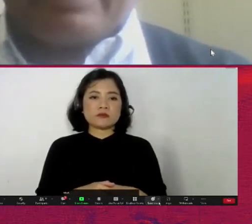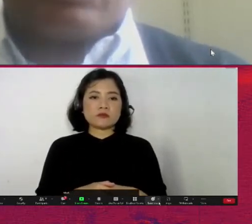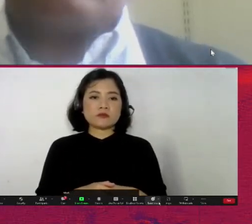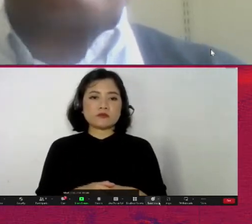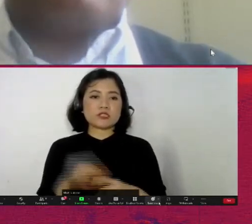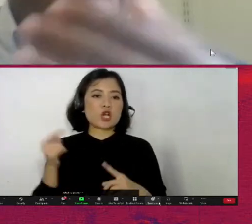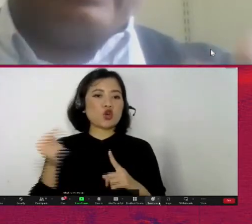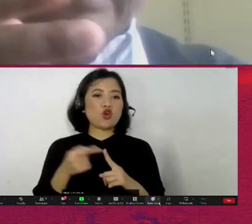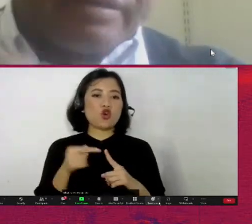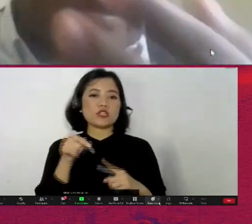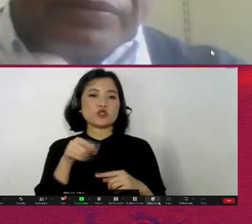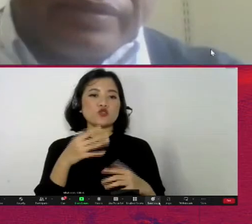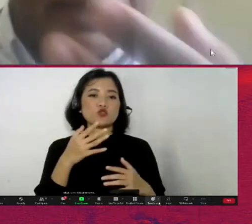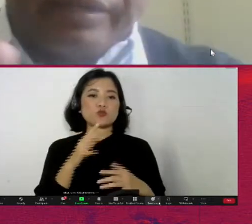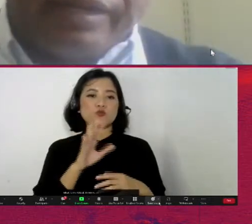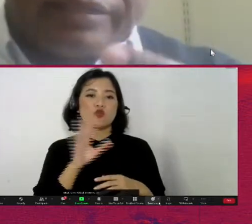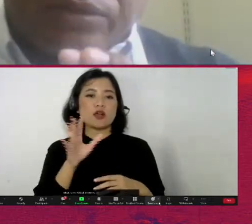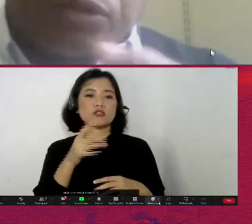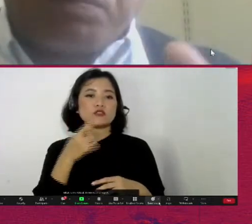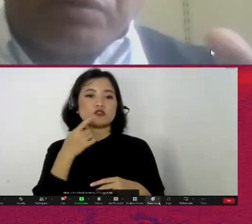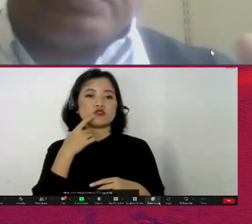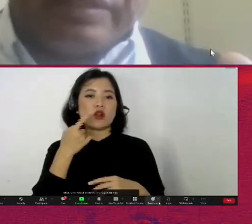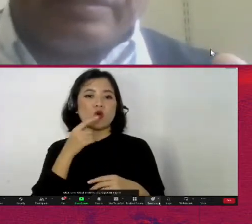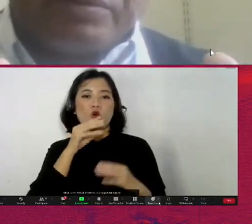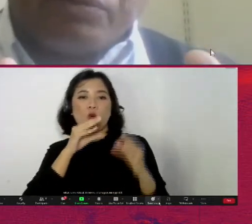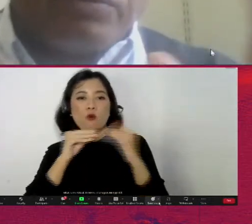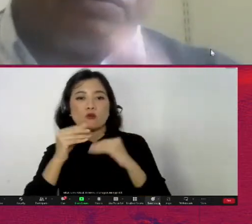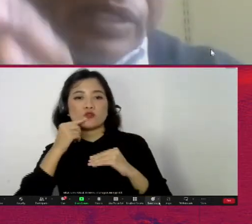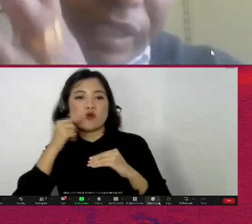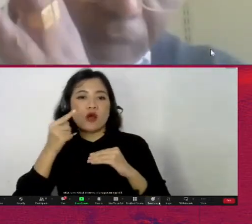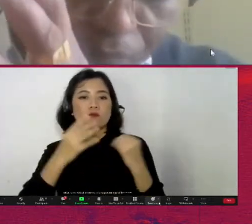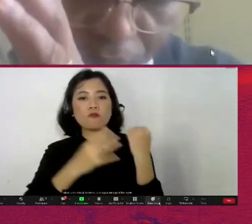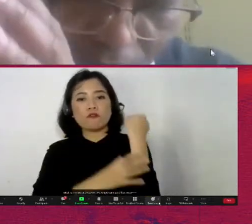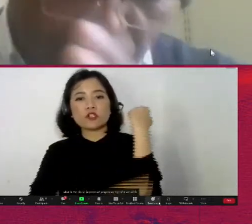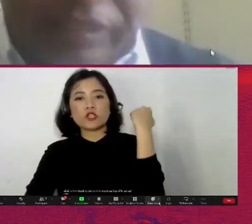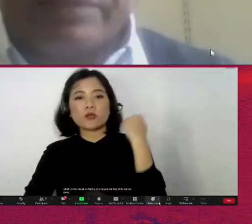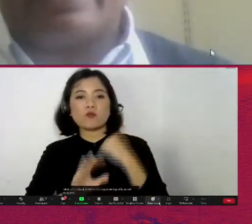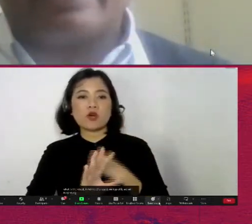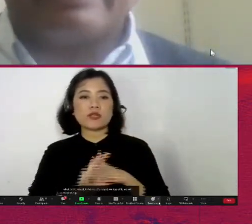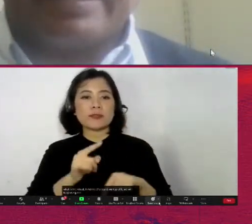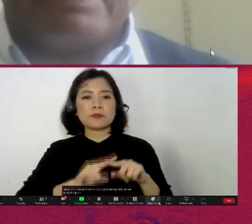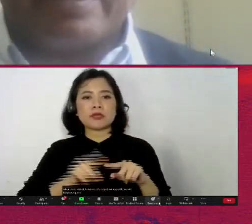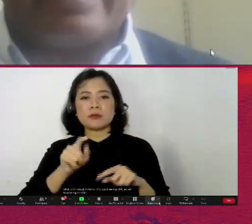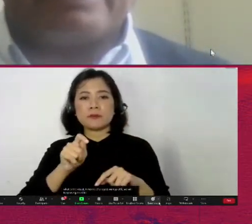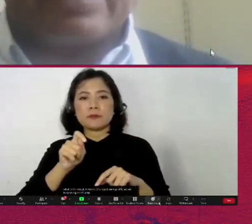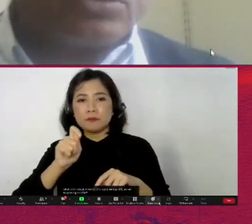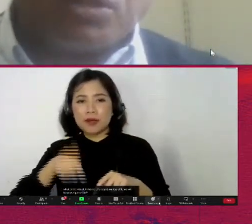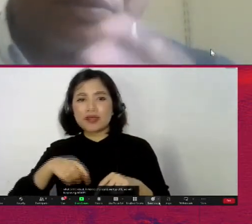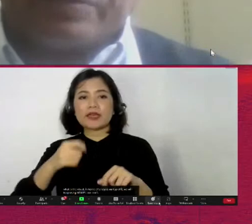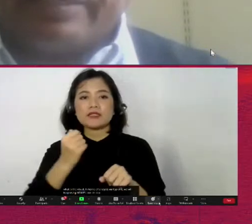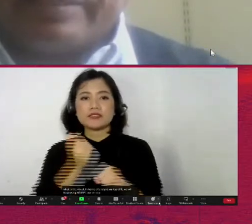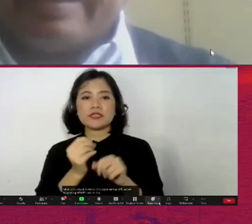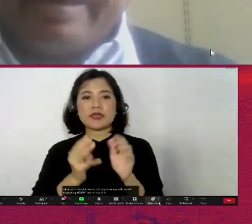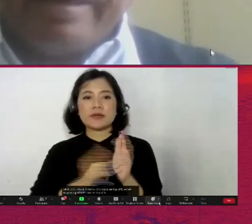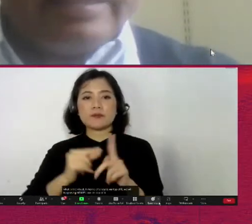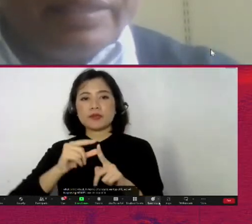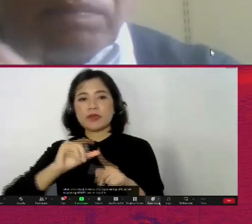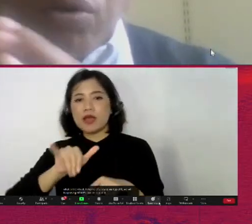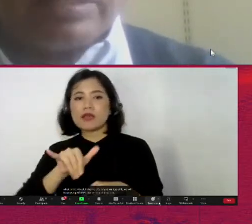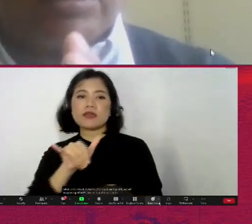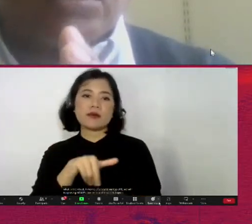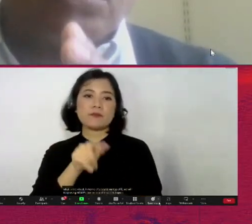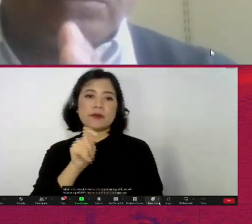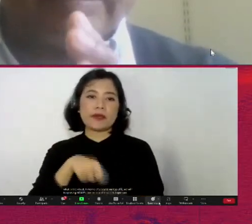what is that? So in terms of analysis on top of we will keep using the GMPI, but on top of that, it